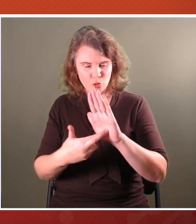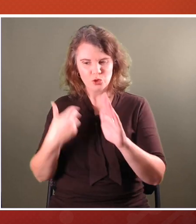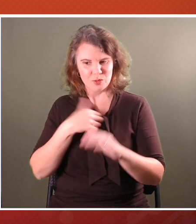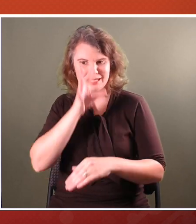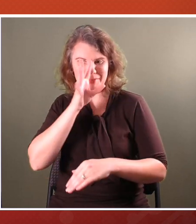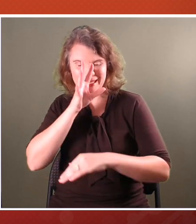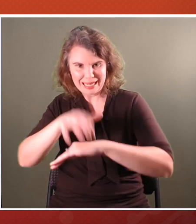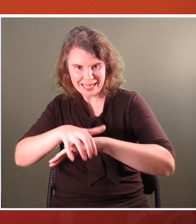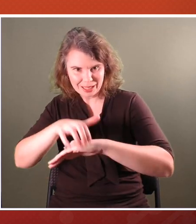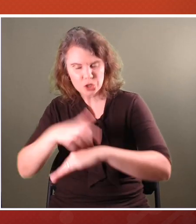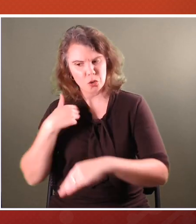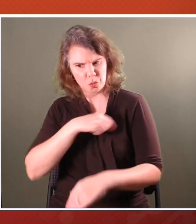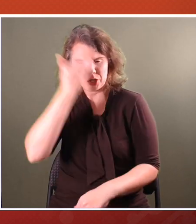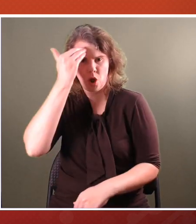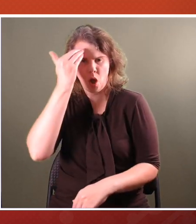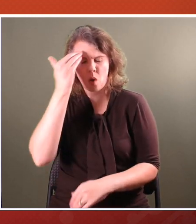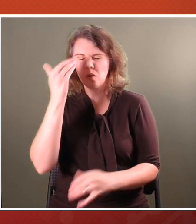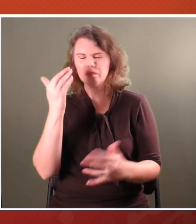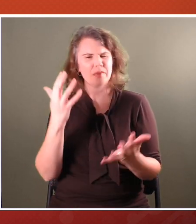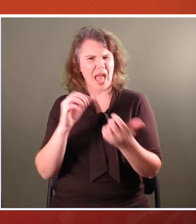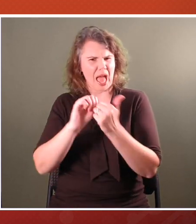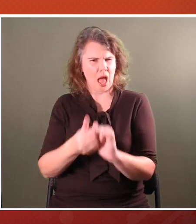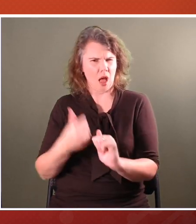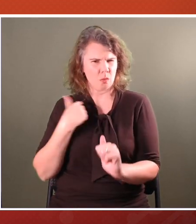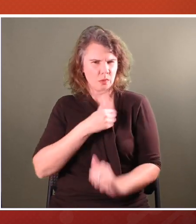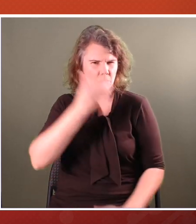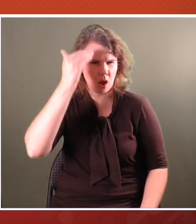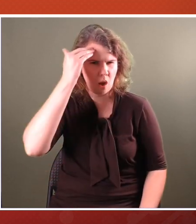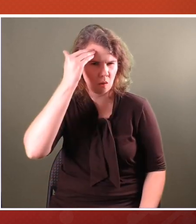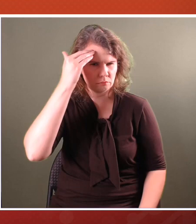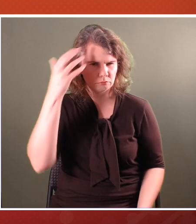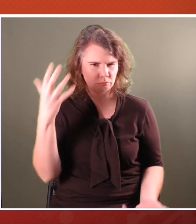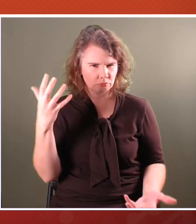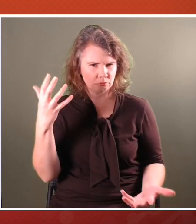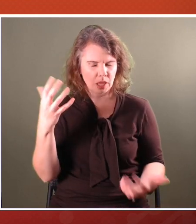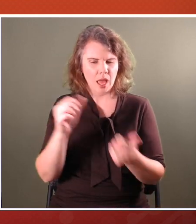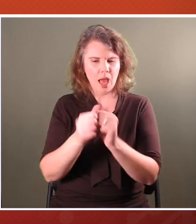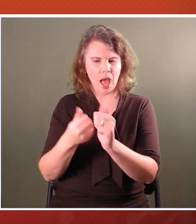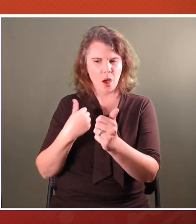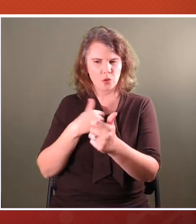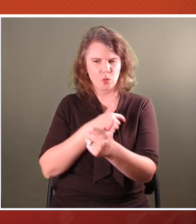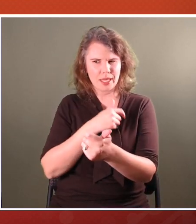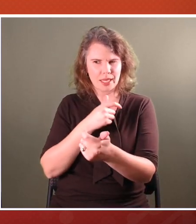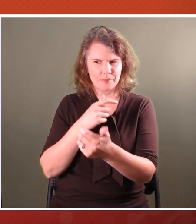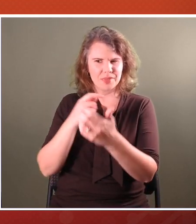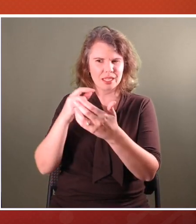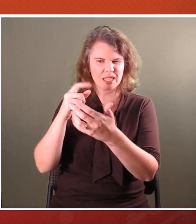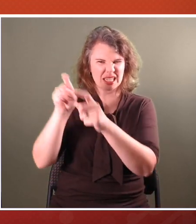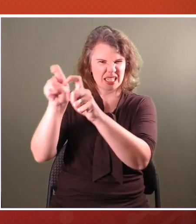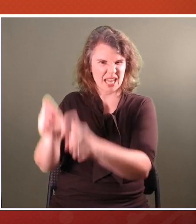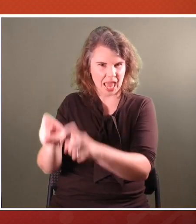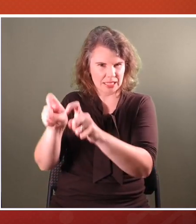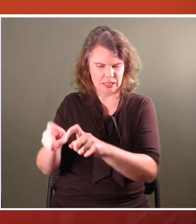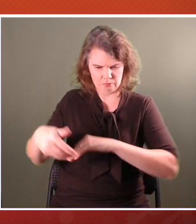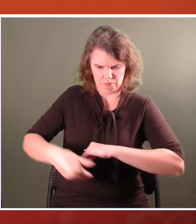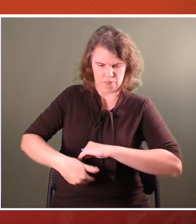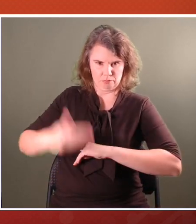know them? So let's talk about how we can detect implicit